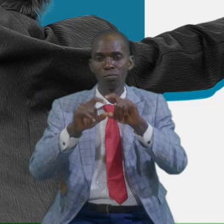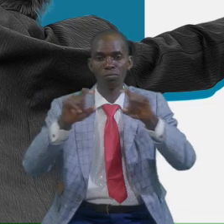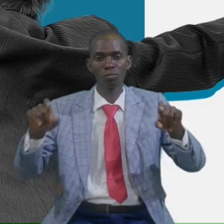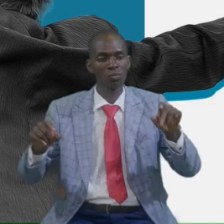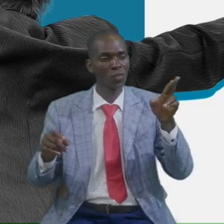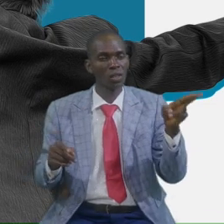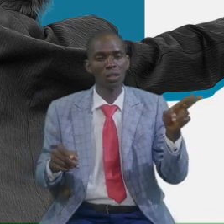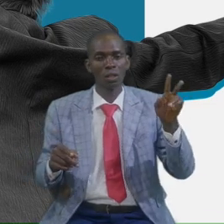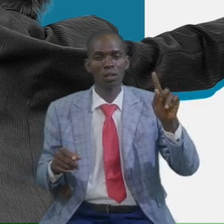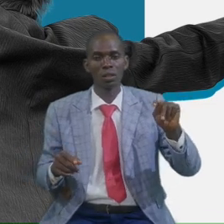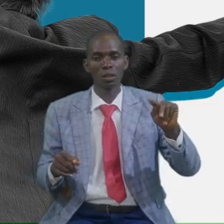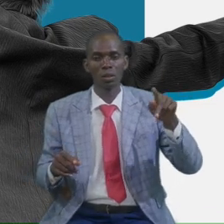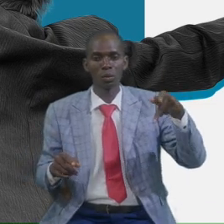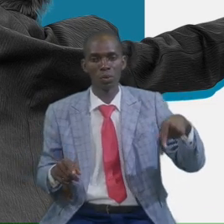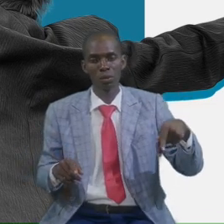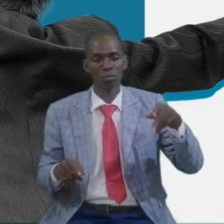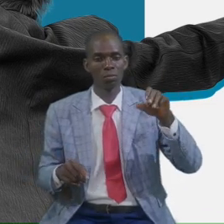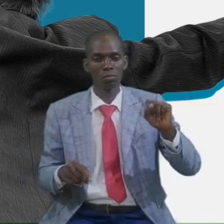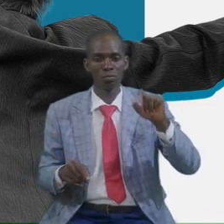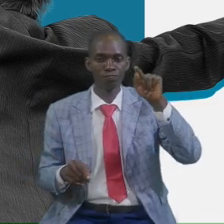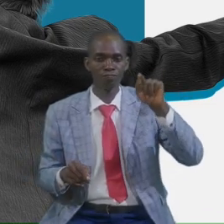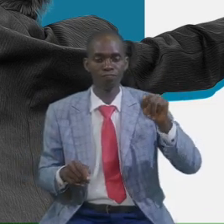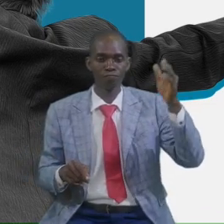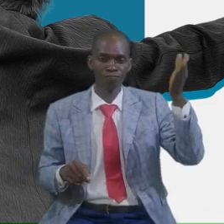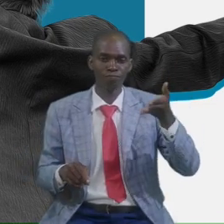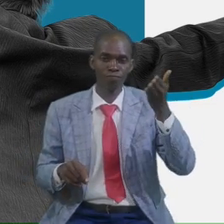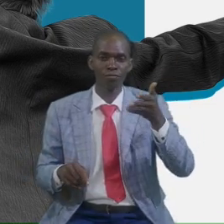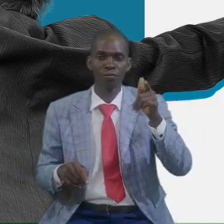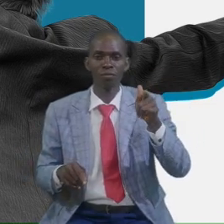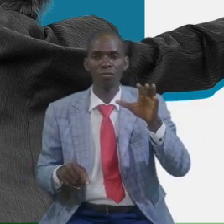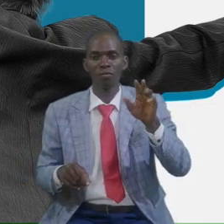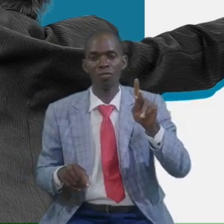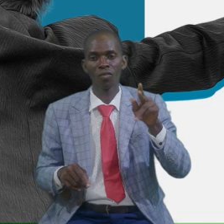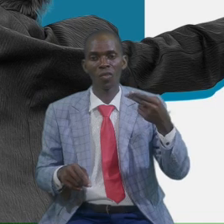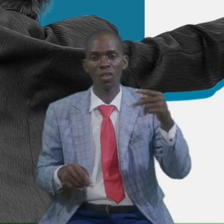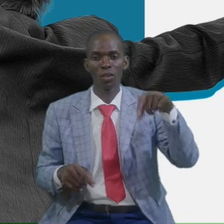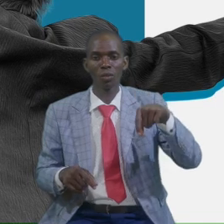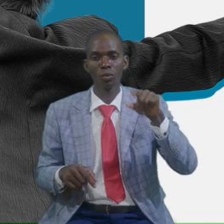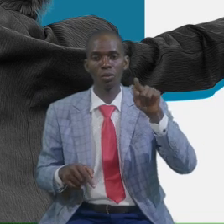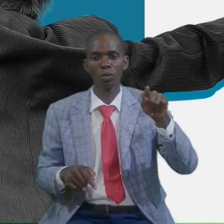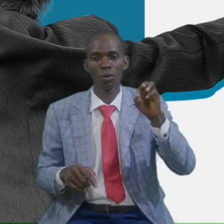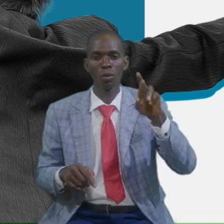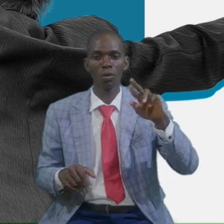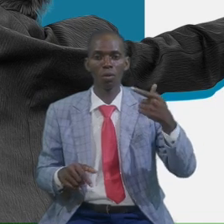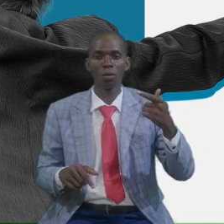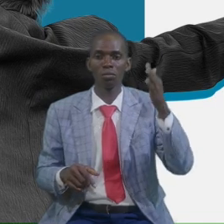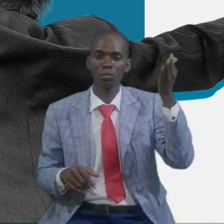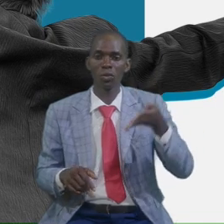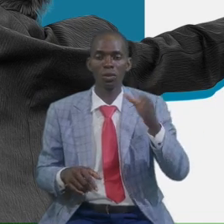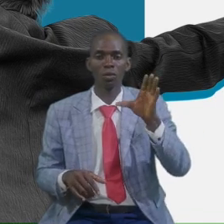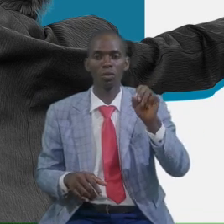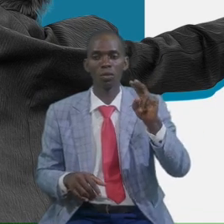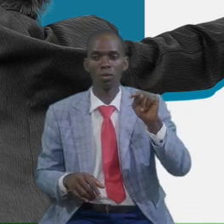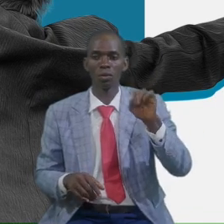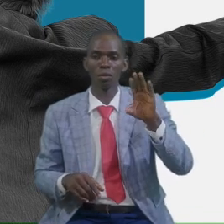gckhq.org/connect, below your player. Click it and fill the form so we can assist you